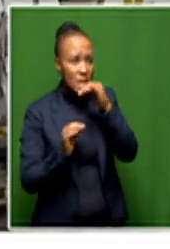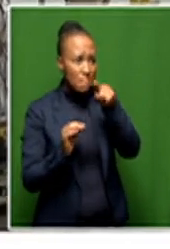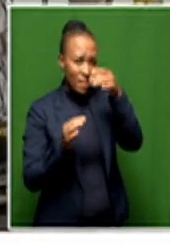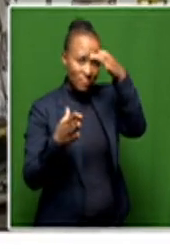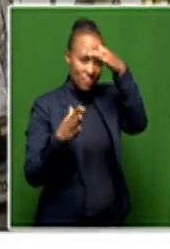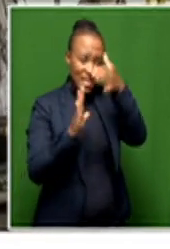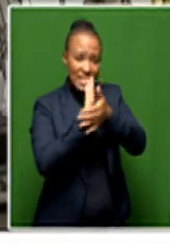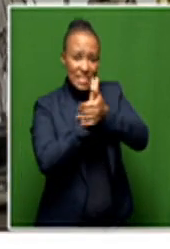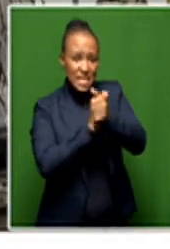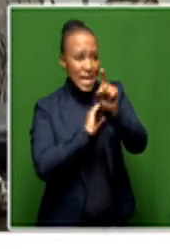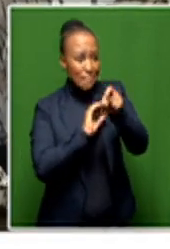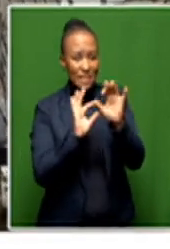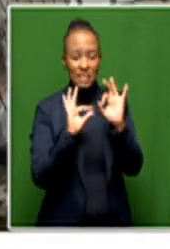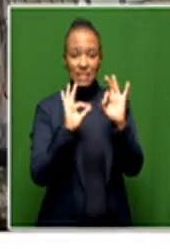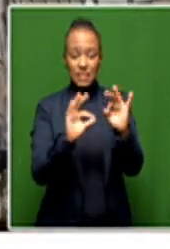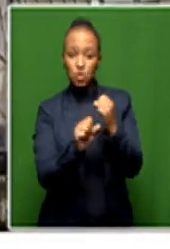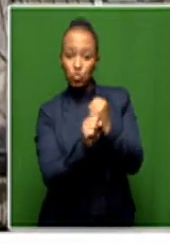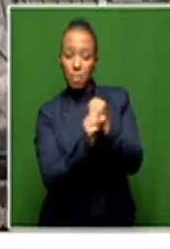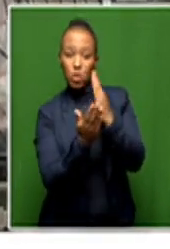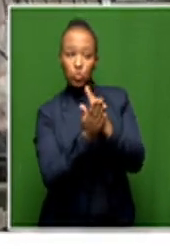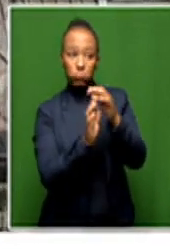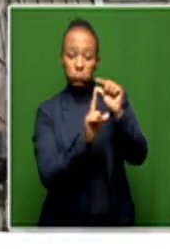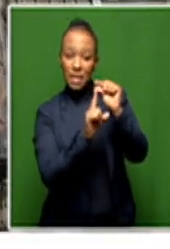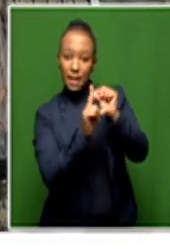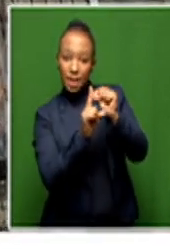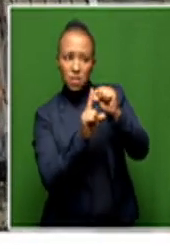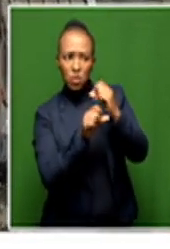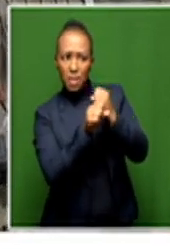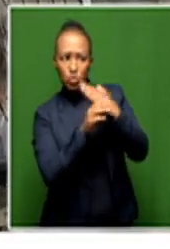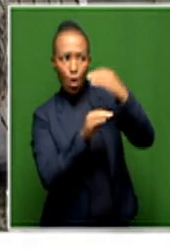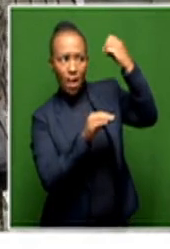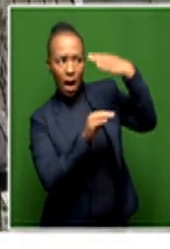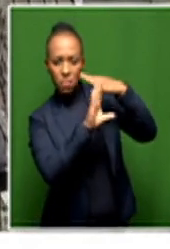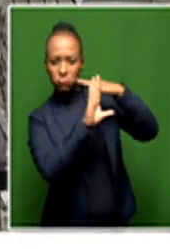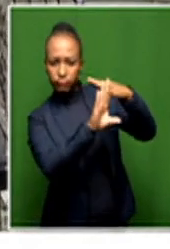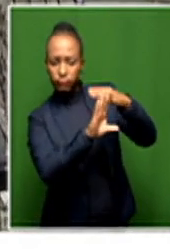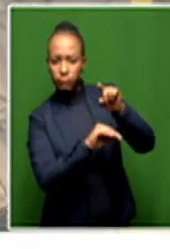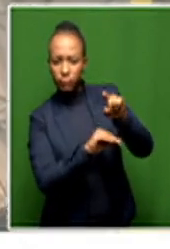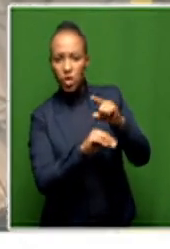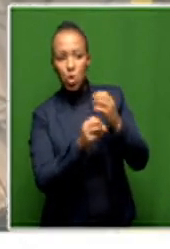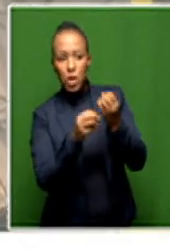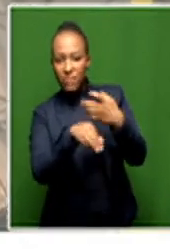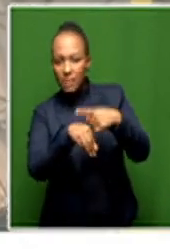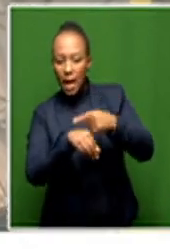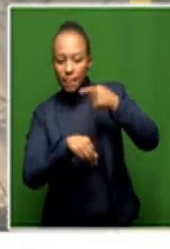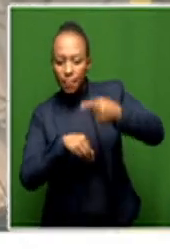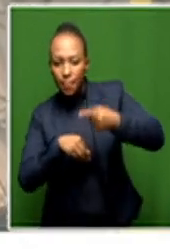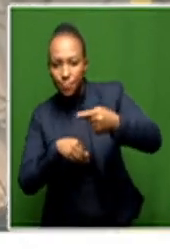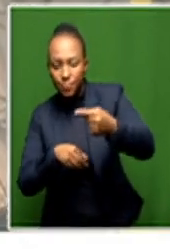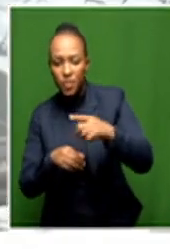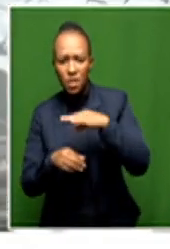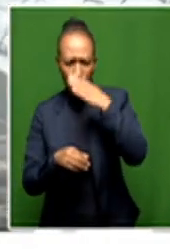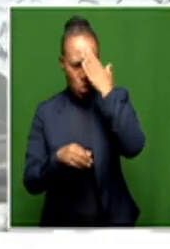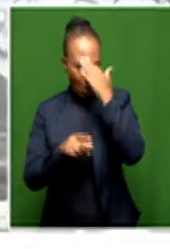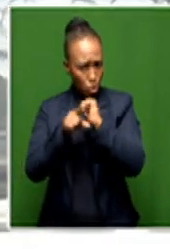it at the temperature, making sure it's not subjected to light unnecessarily, that it is given timeously. Do you know